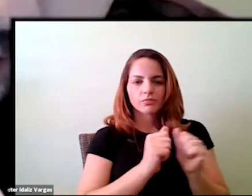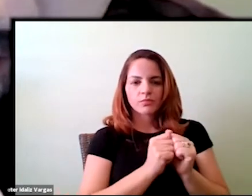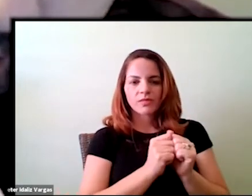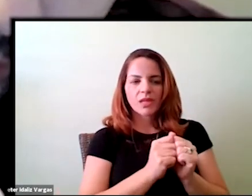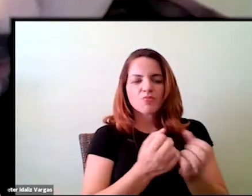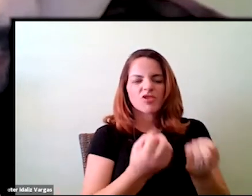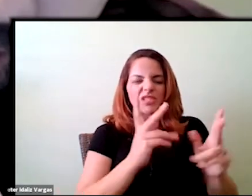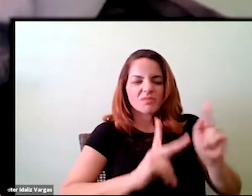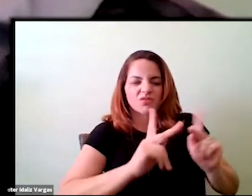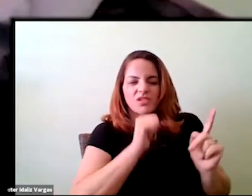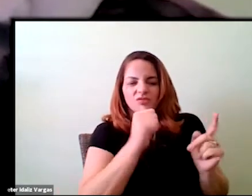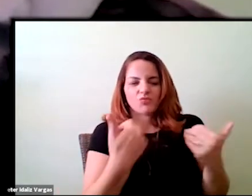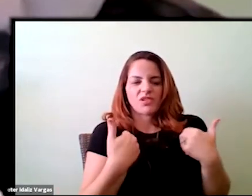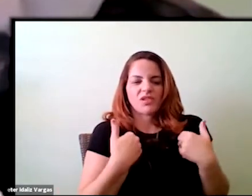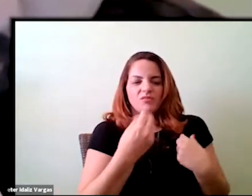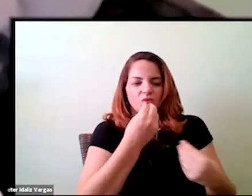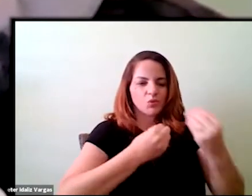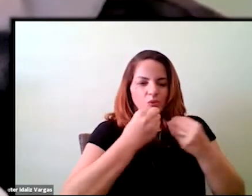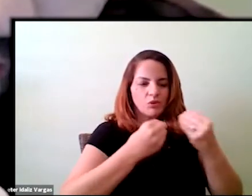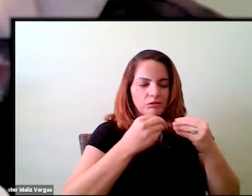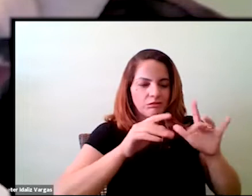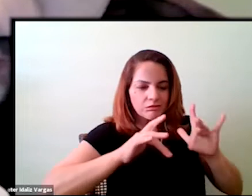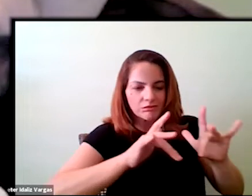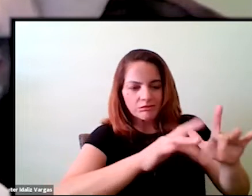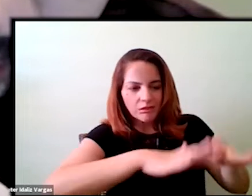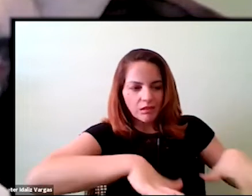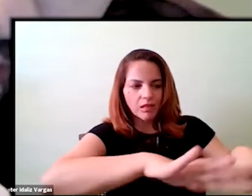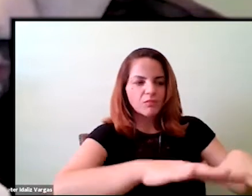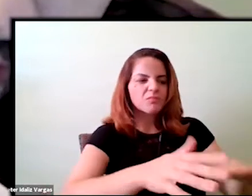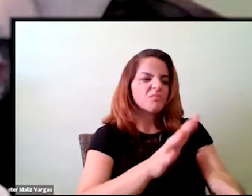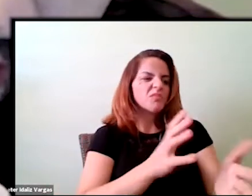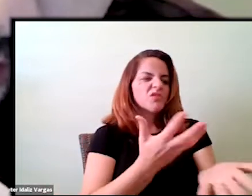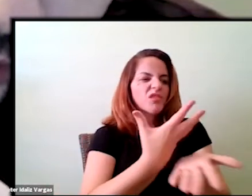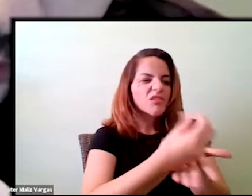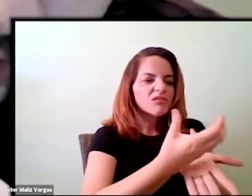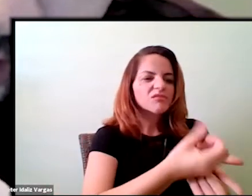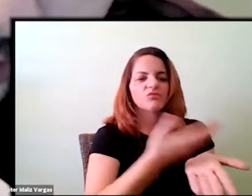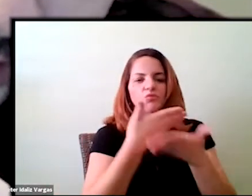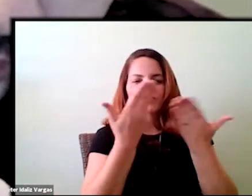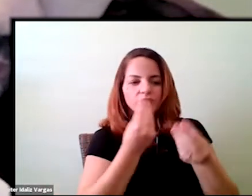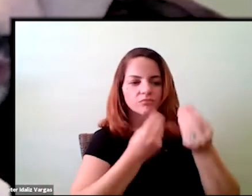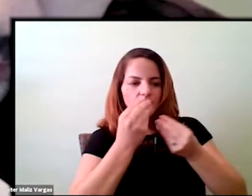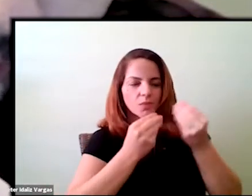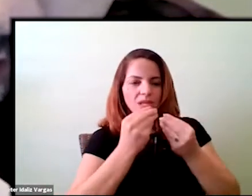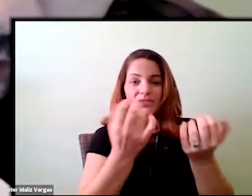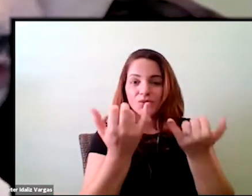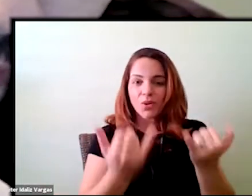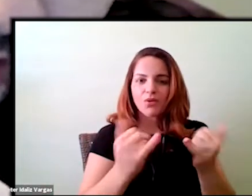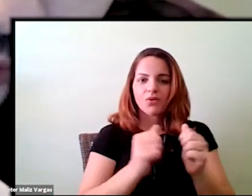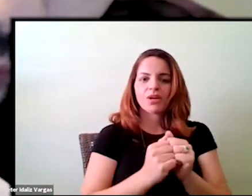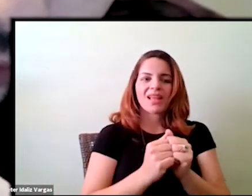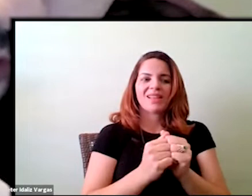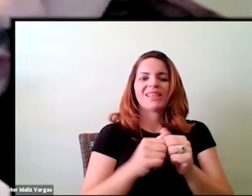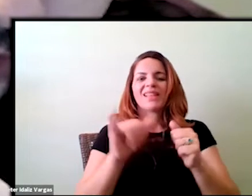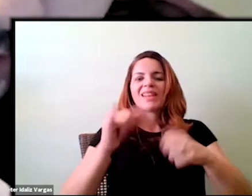and dusty towns begging for food. Under the yoke of Spanish oppression, the Caribbean island is forced to prepare to